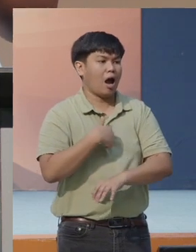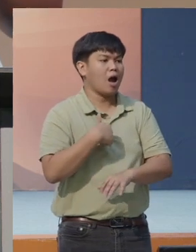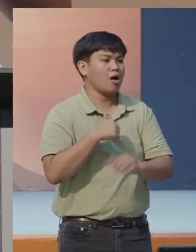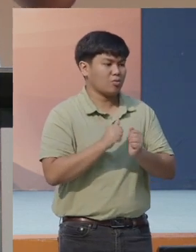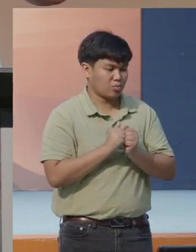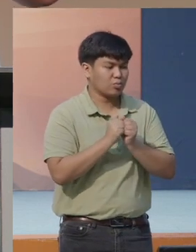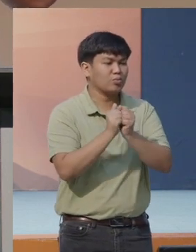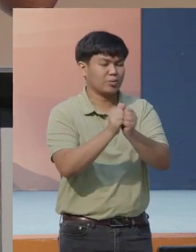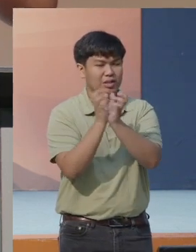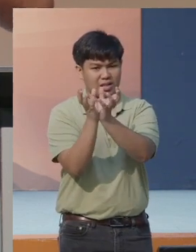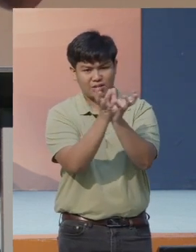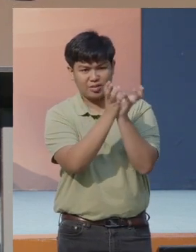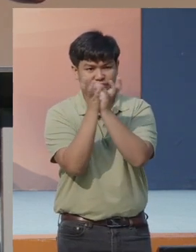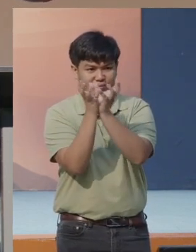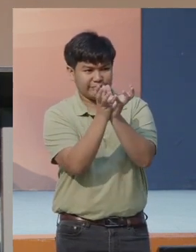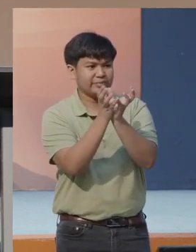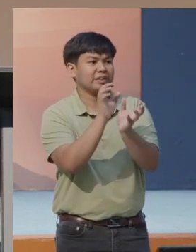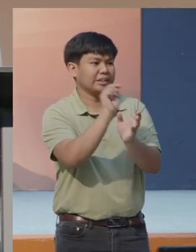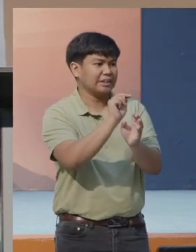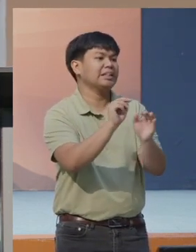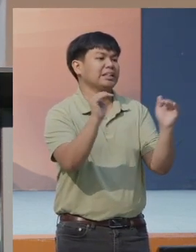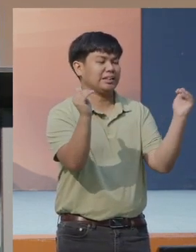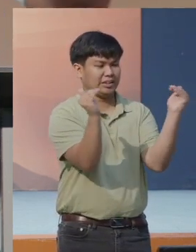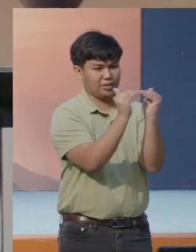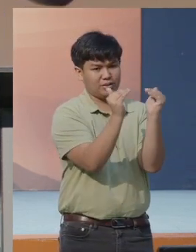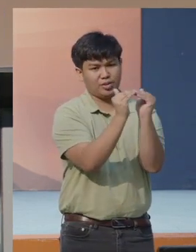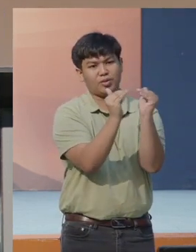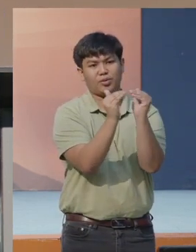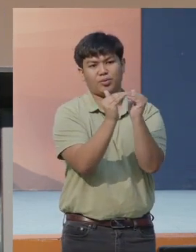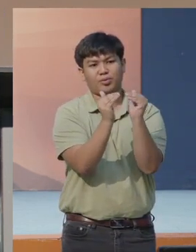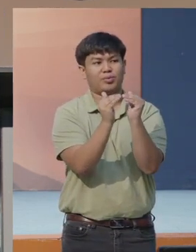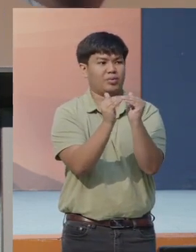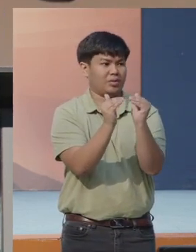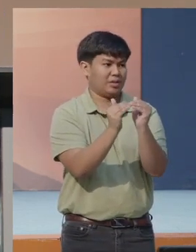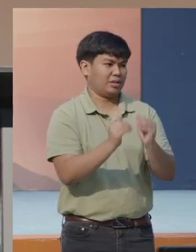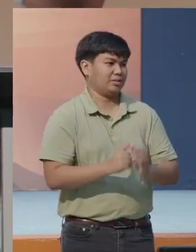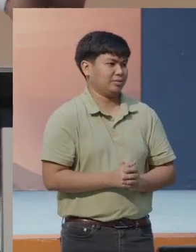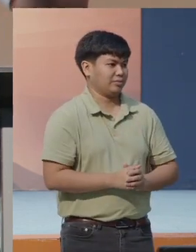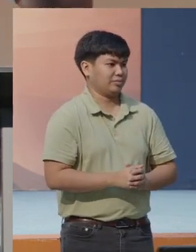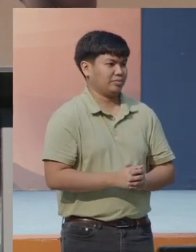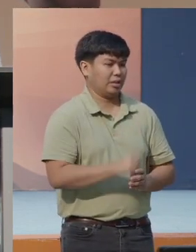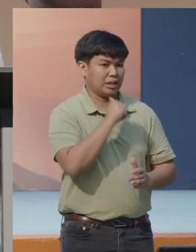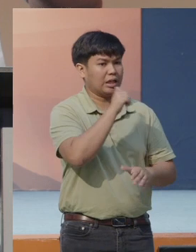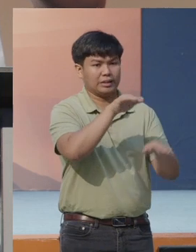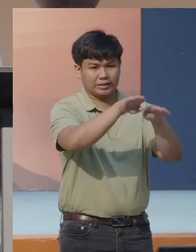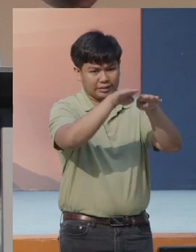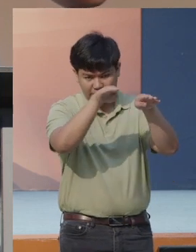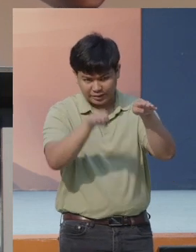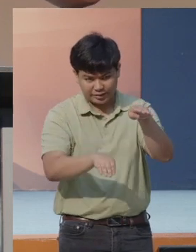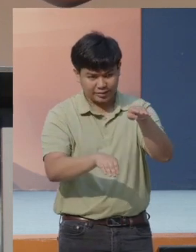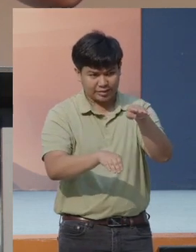among you. Tratuhin daw dapat na parang kabayan, kapuso, kapamilya.